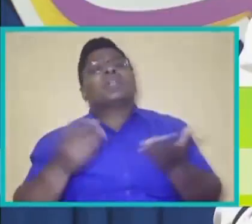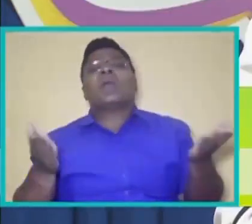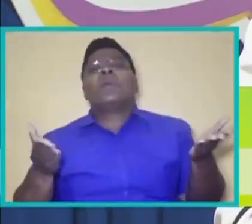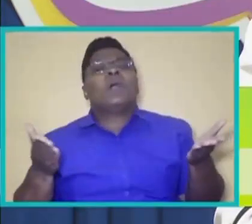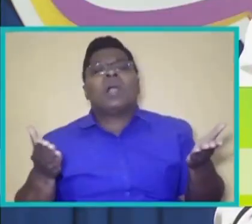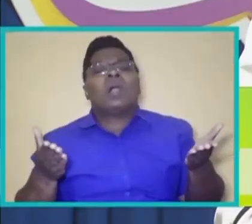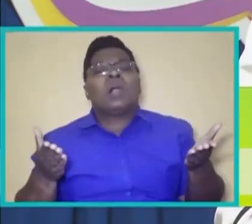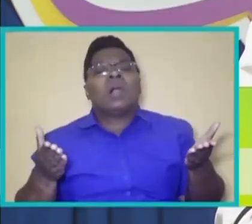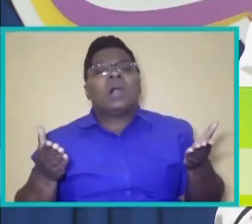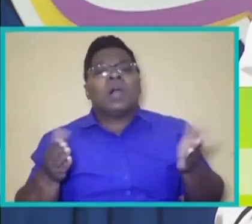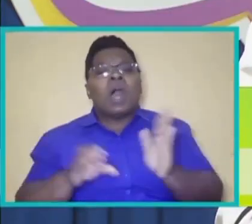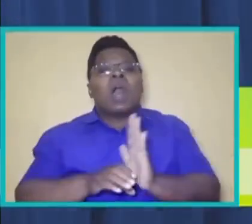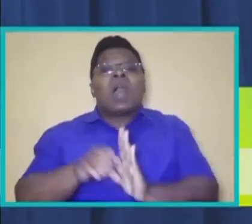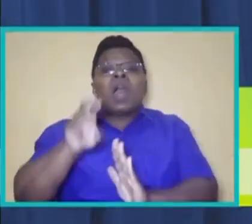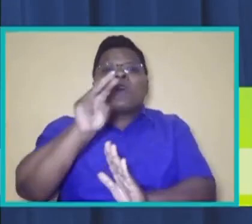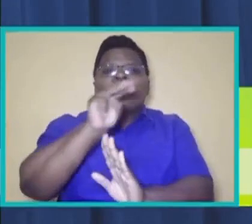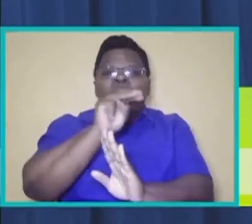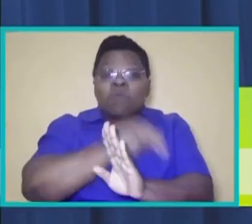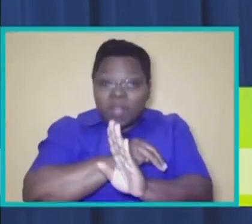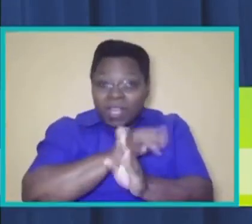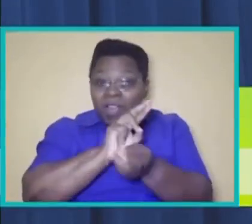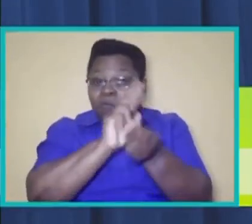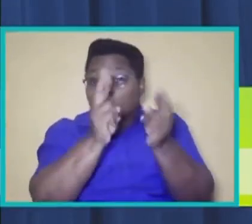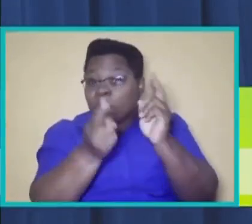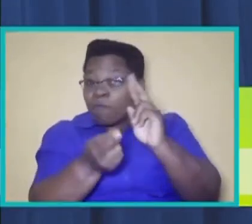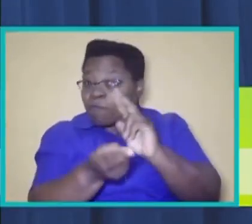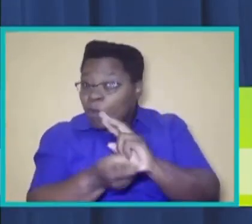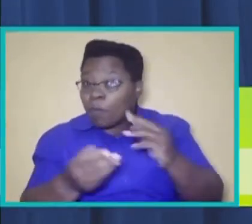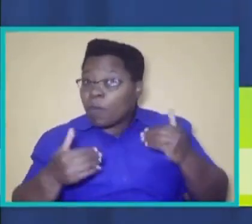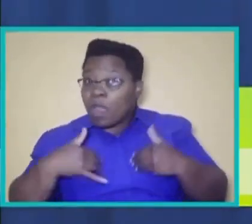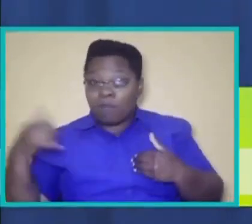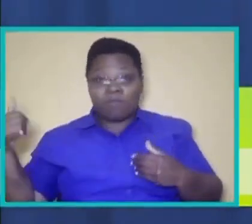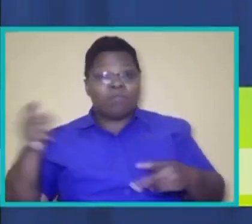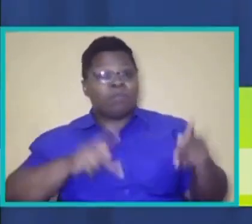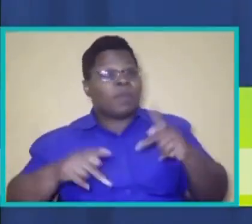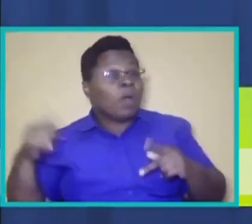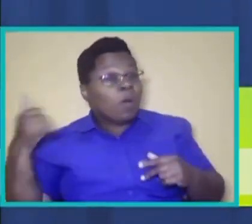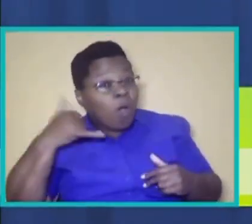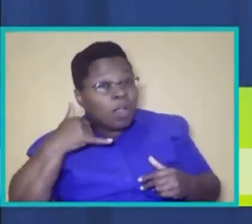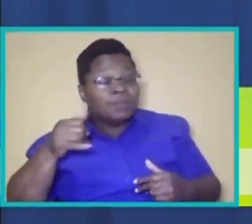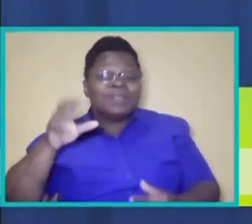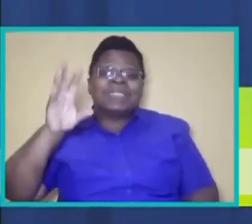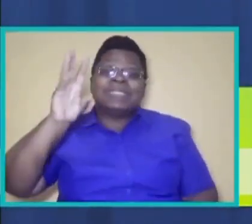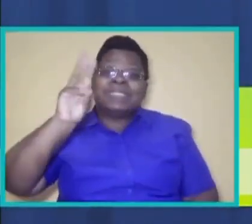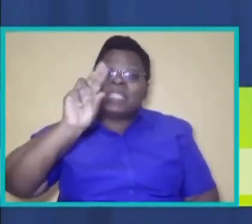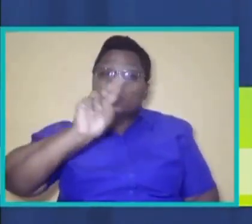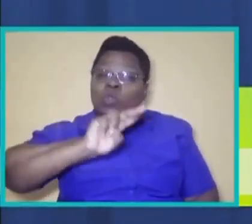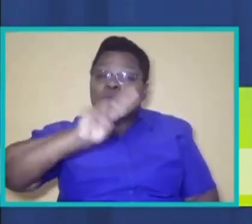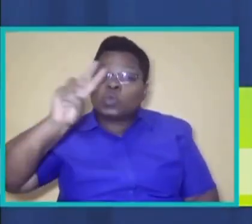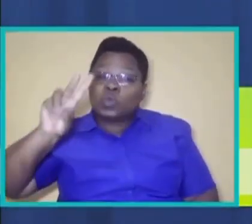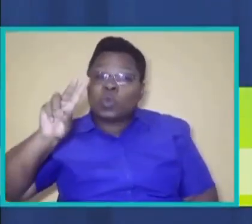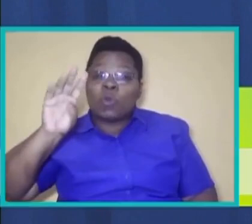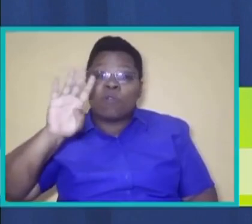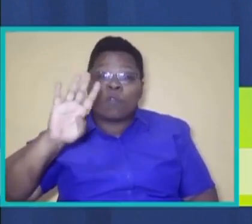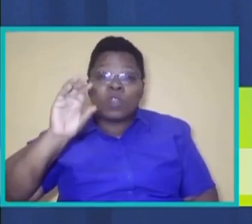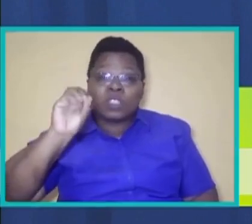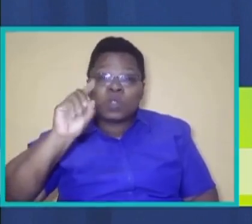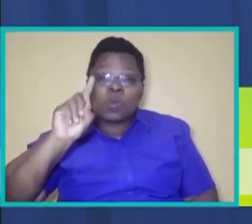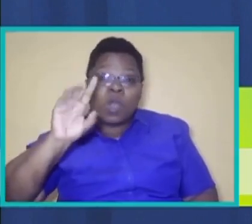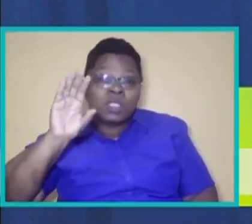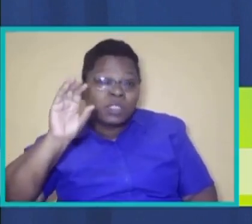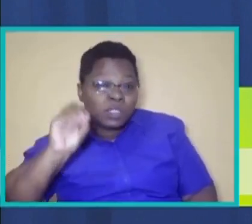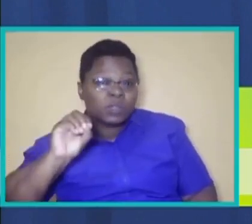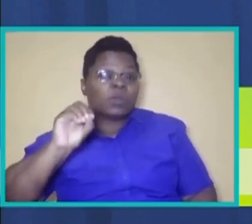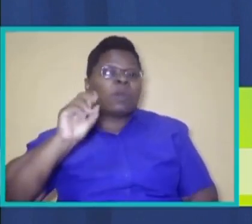Harilal Sitaran. And we have a call, reminding you can call us at 622-4010. But we have a caller from Dibe. Hello,